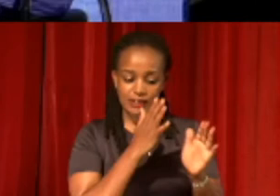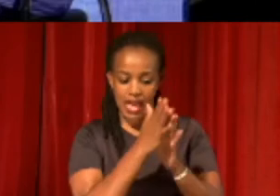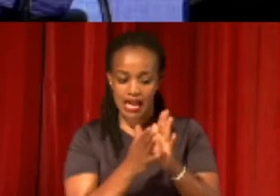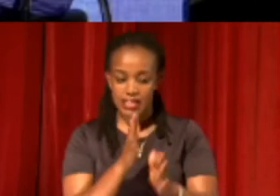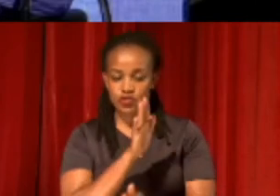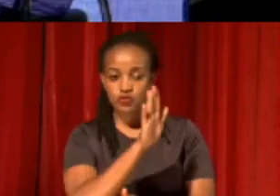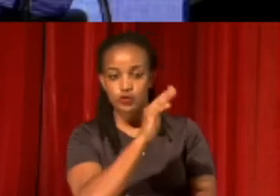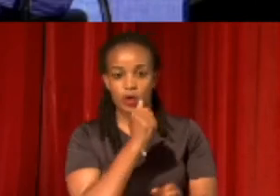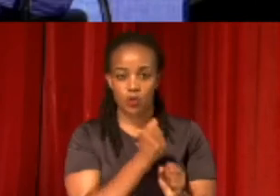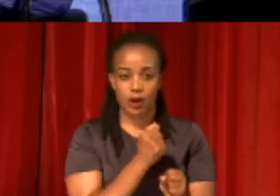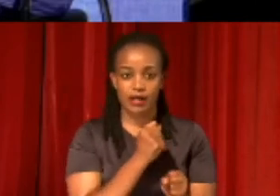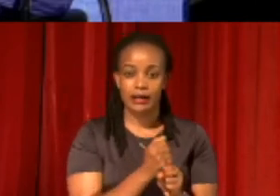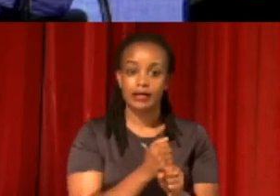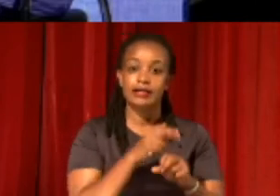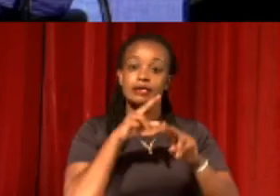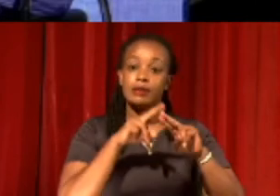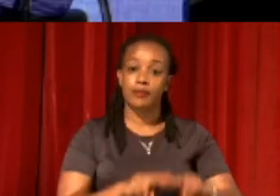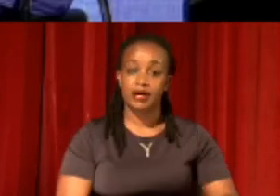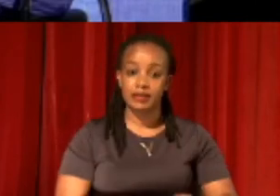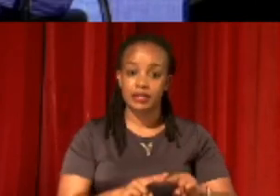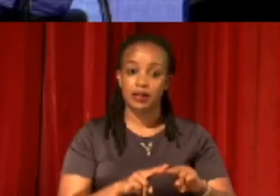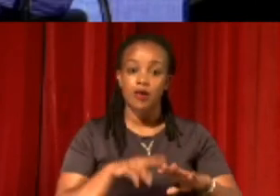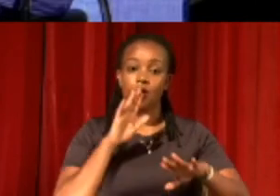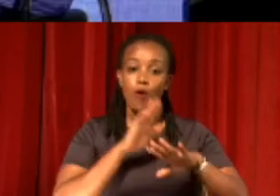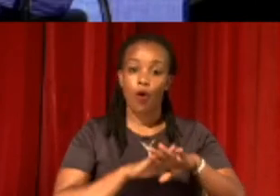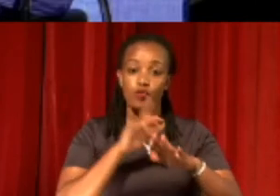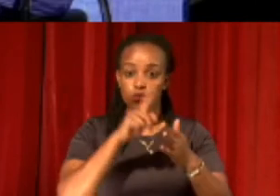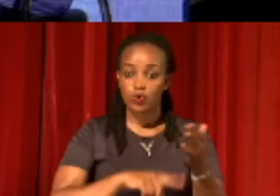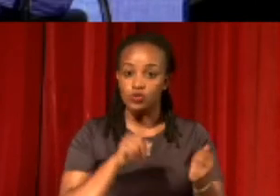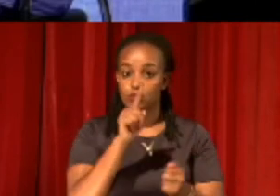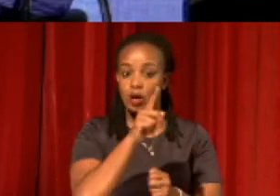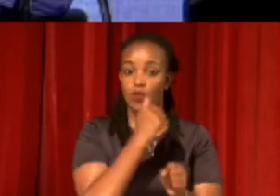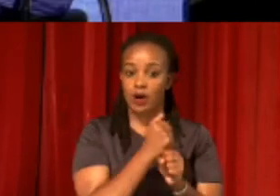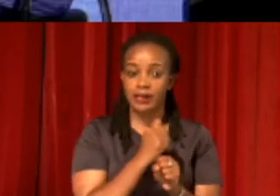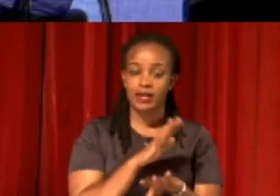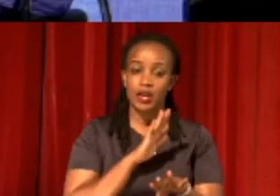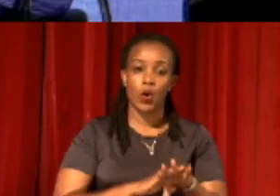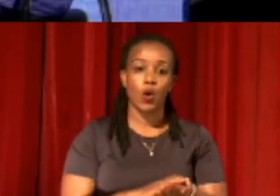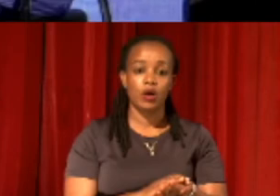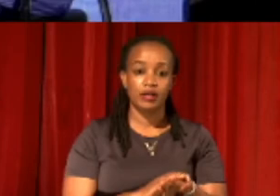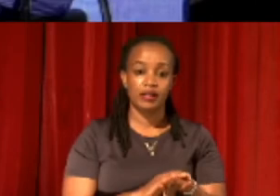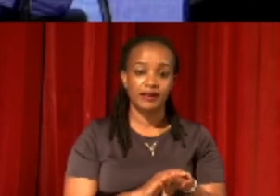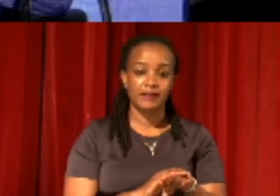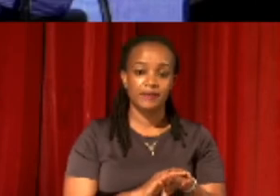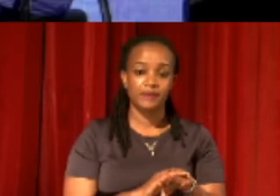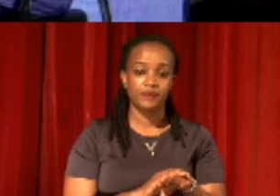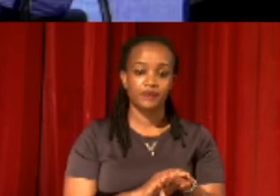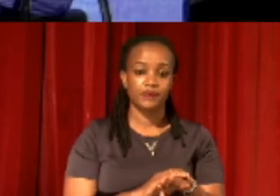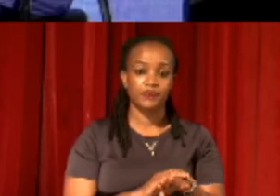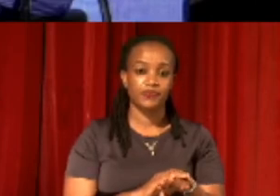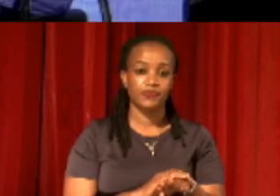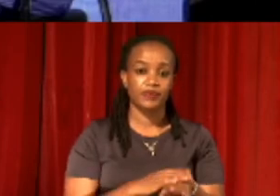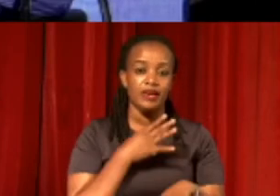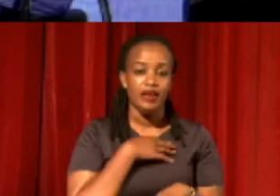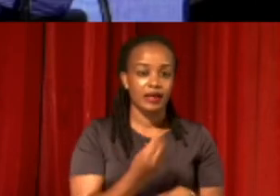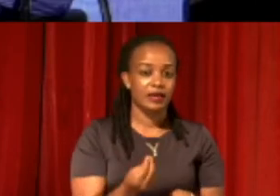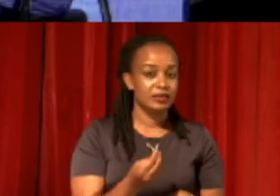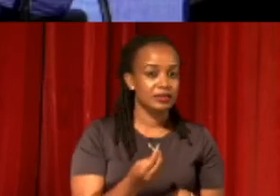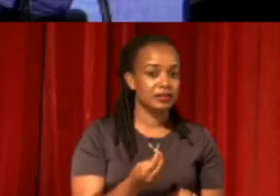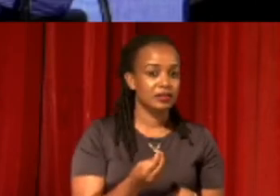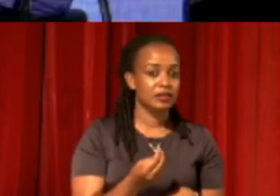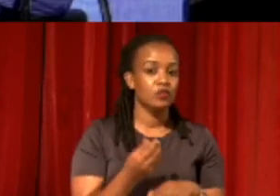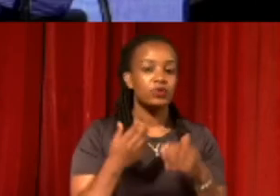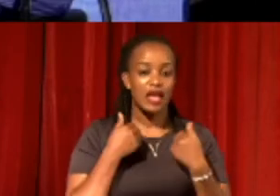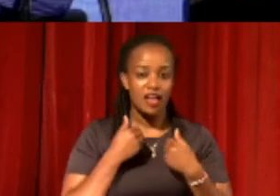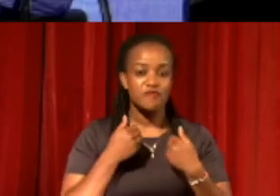level. So depending on the genre that you're working on, we're able to guide the best producer on that line. And you'll be amazed by the